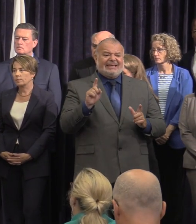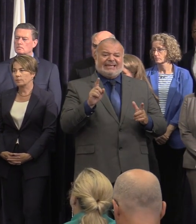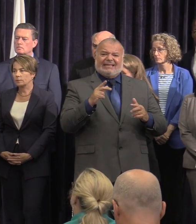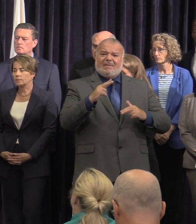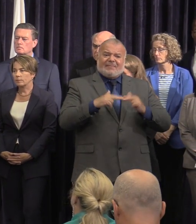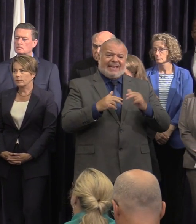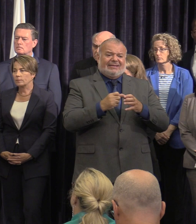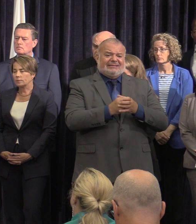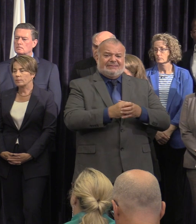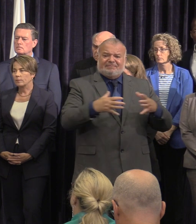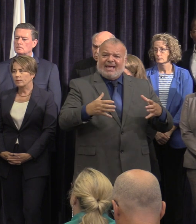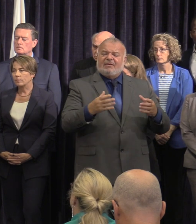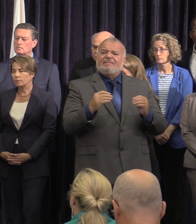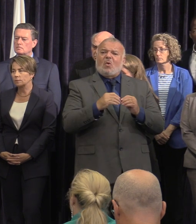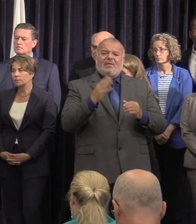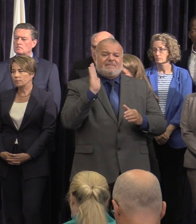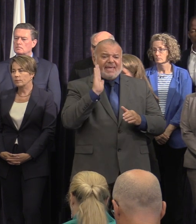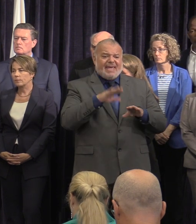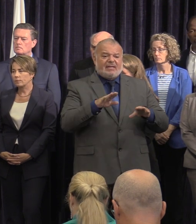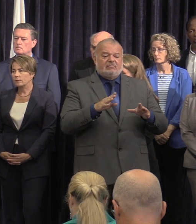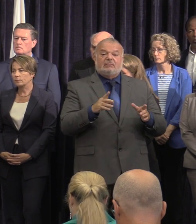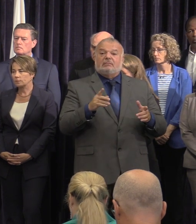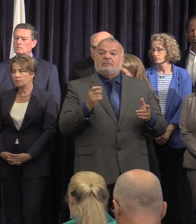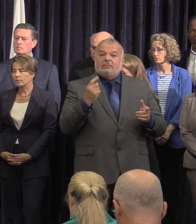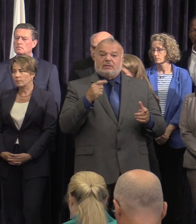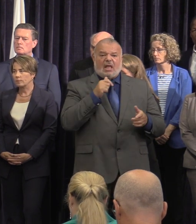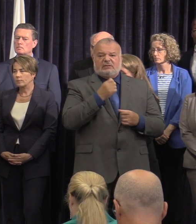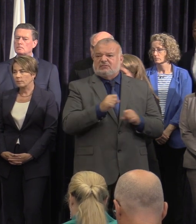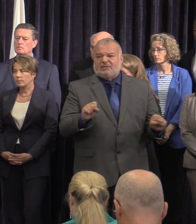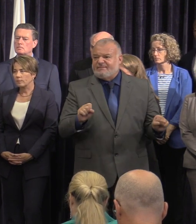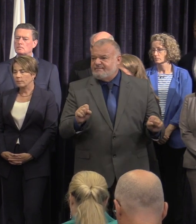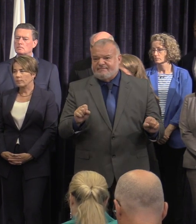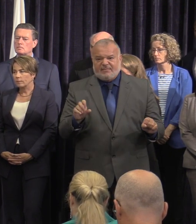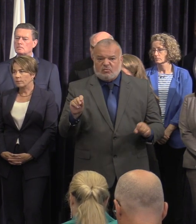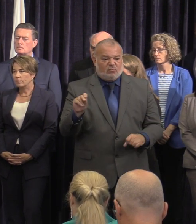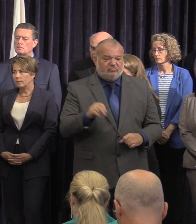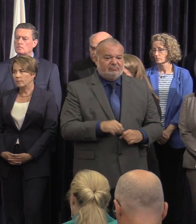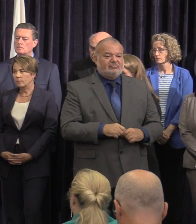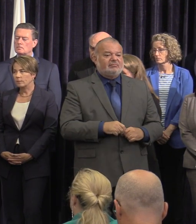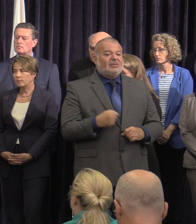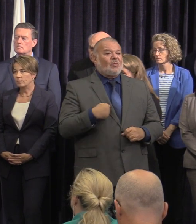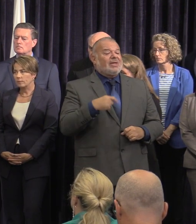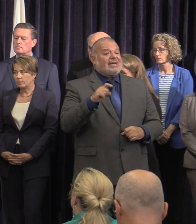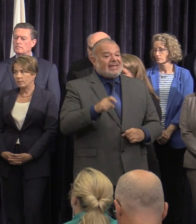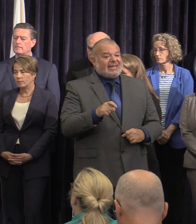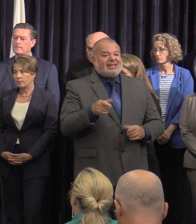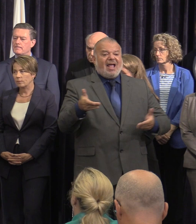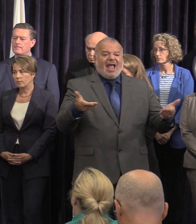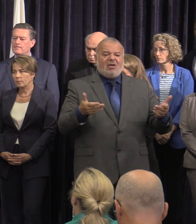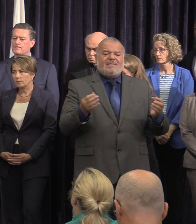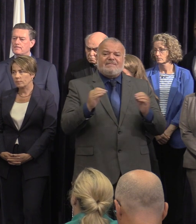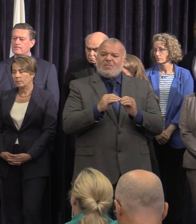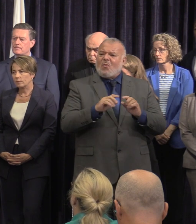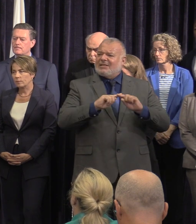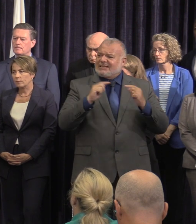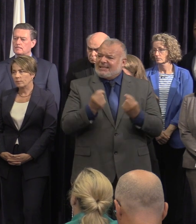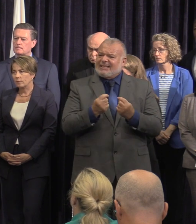as it can safely go. But we really need to bring more people into this work to make it a true team effort.